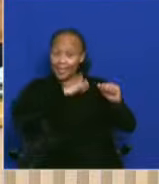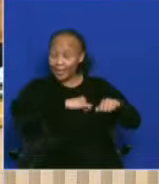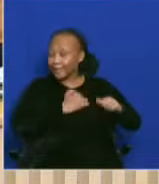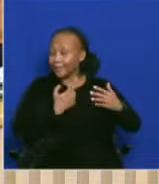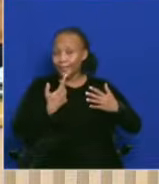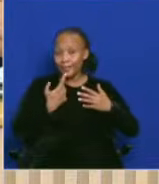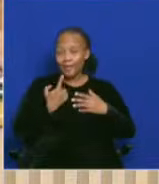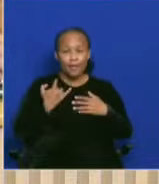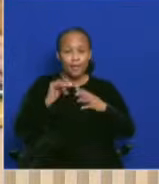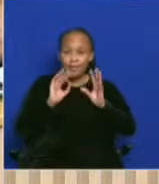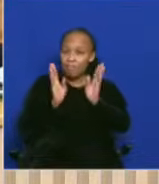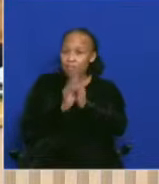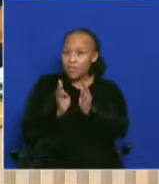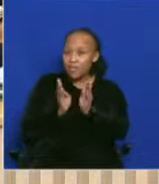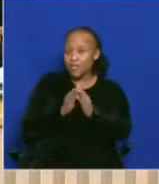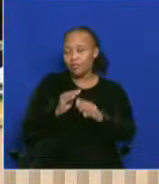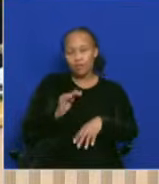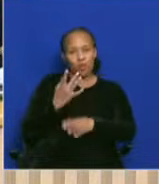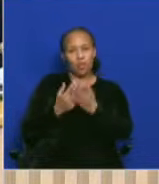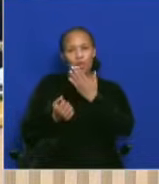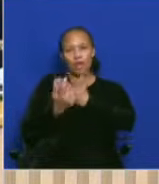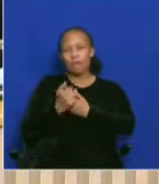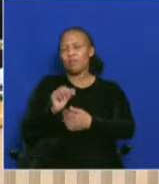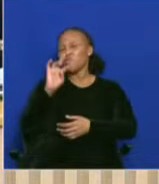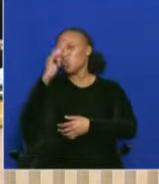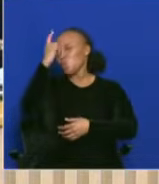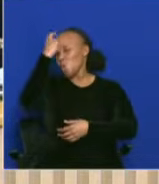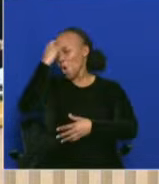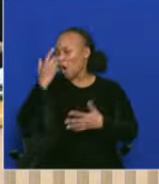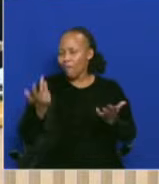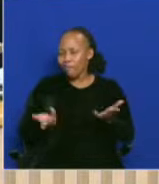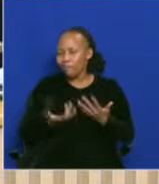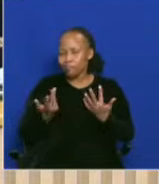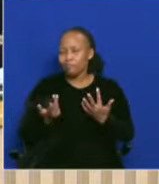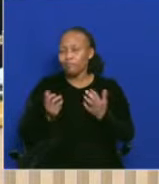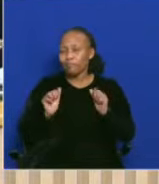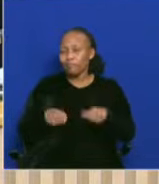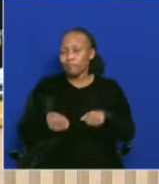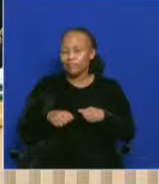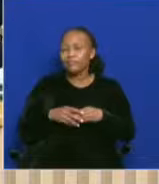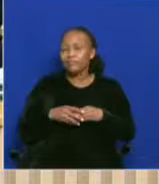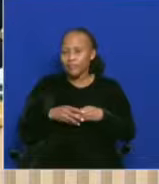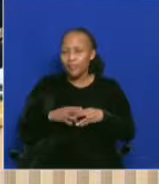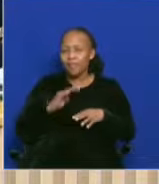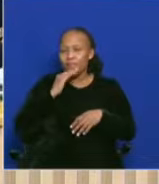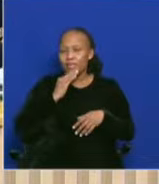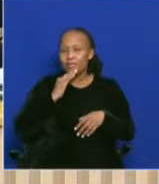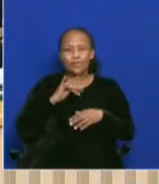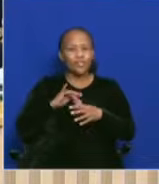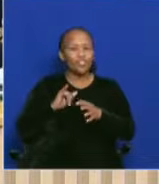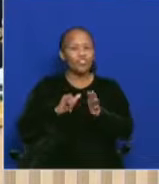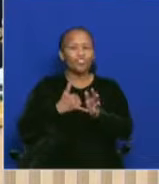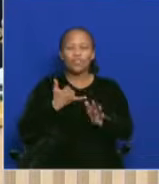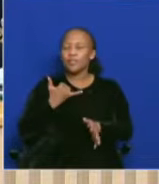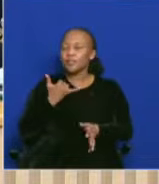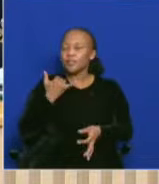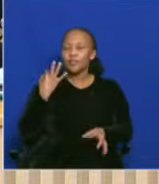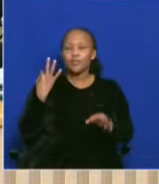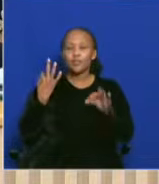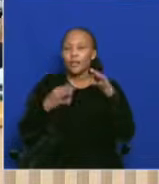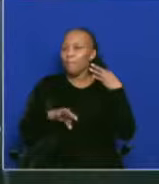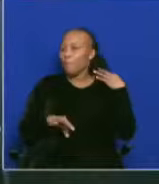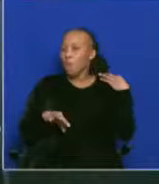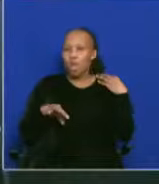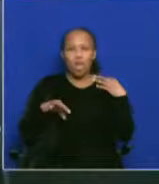2 p.m., that kind of thing. So it's not a simple, I'll make an introduction and then it's up to you to do the